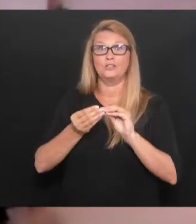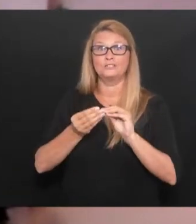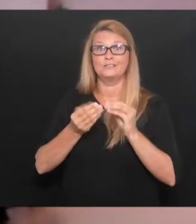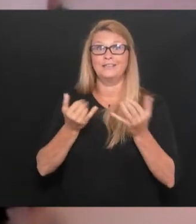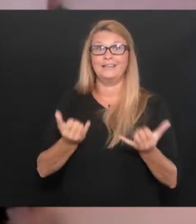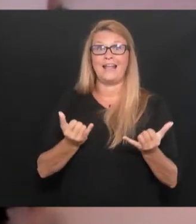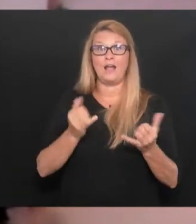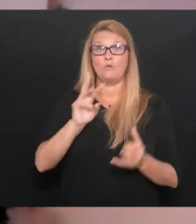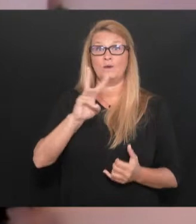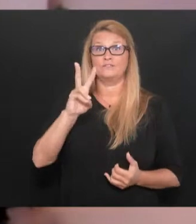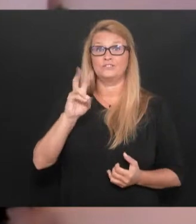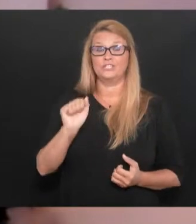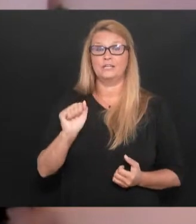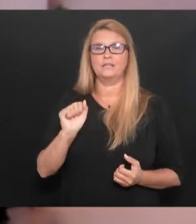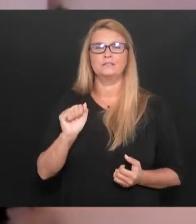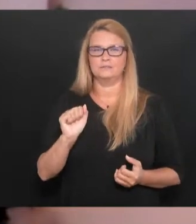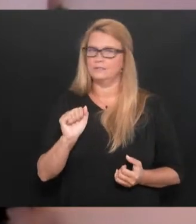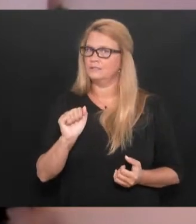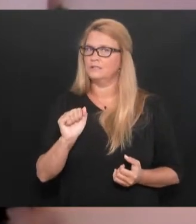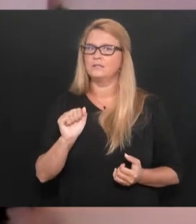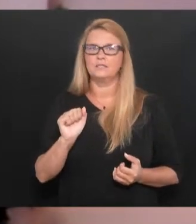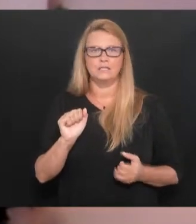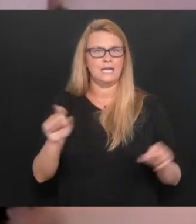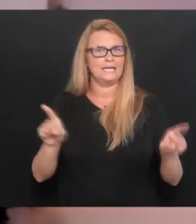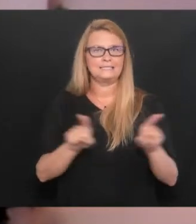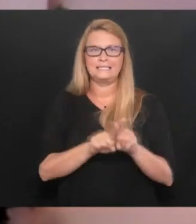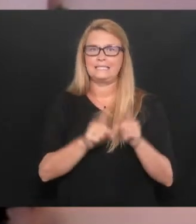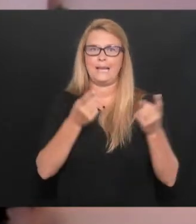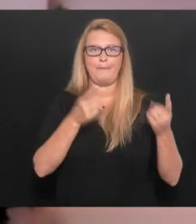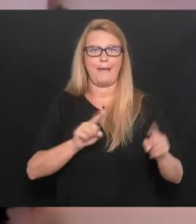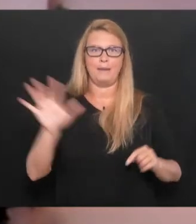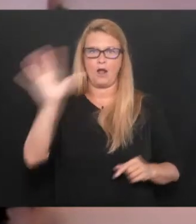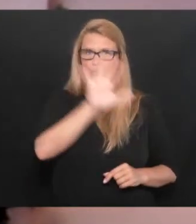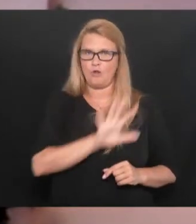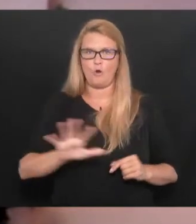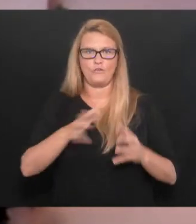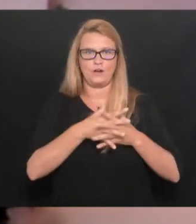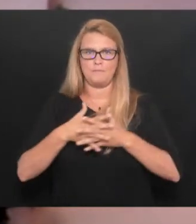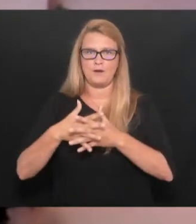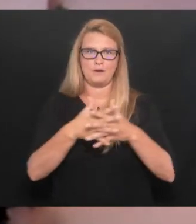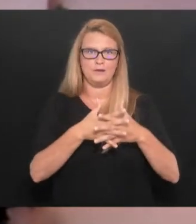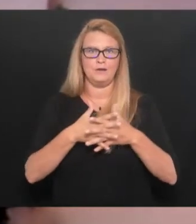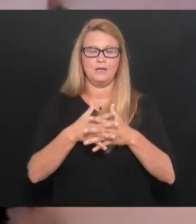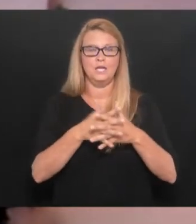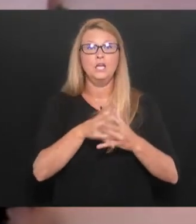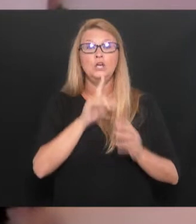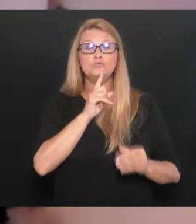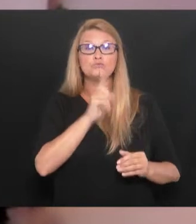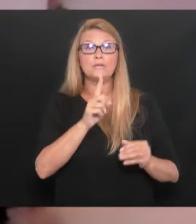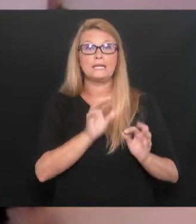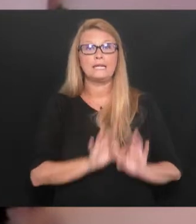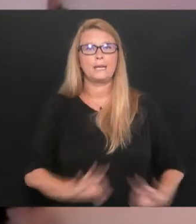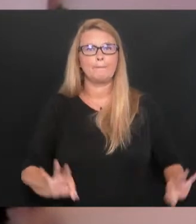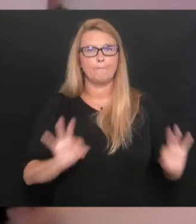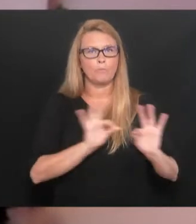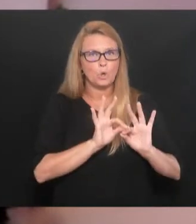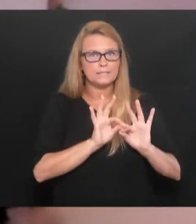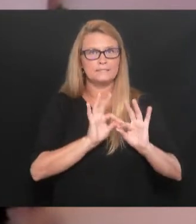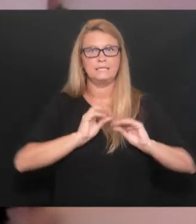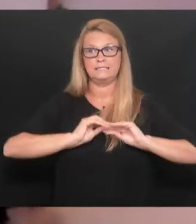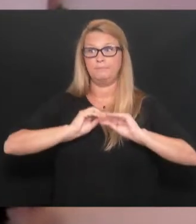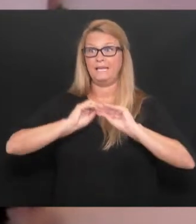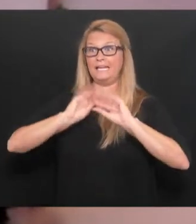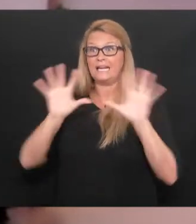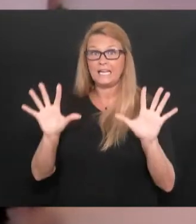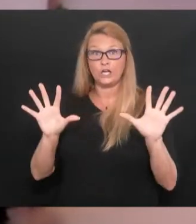Virginia, it is the same for our country. And I think it's really important to be really clear, and as